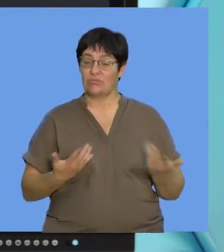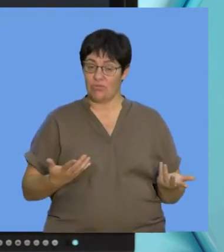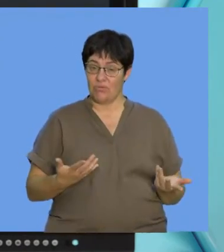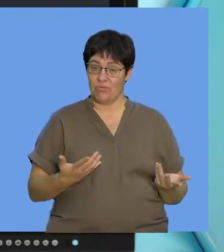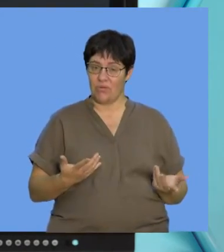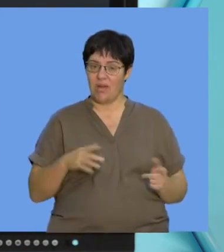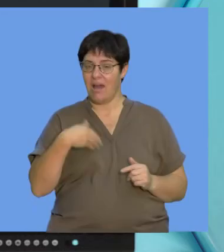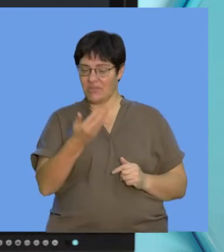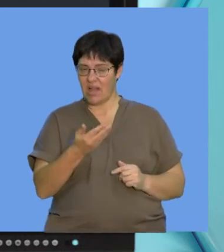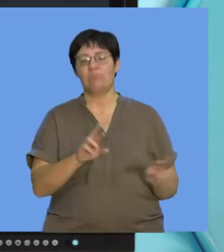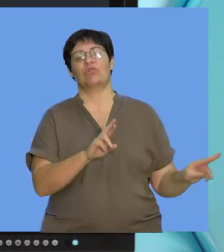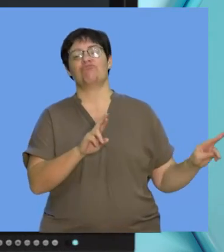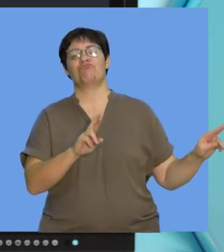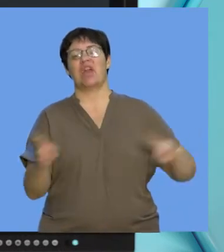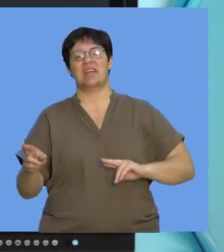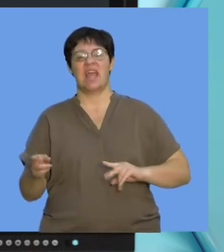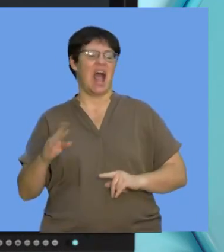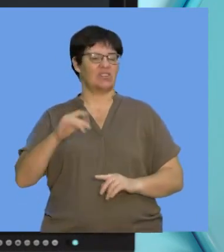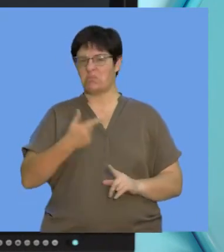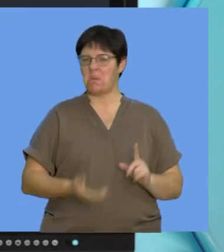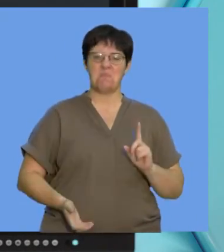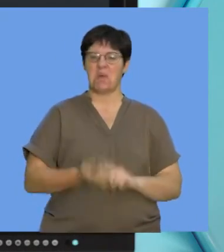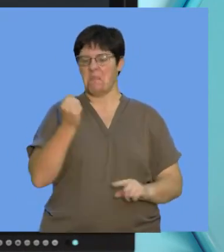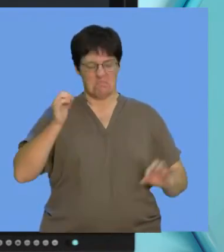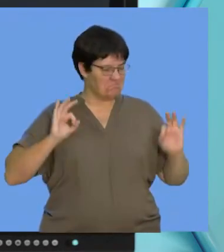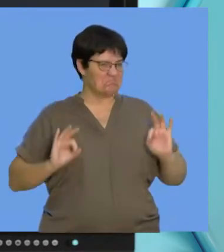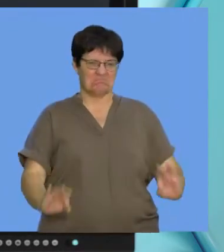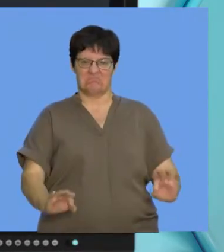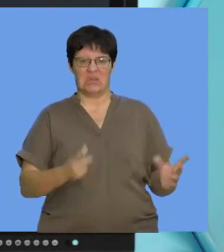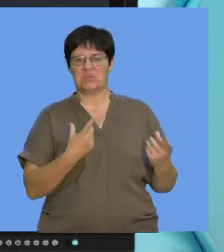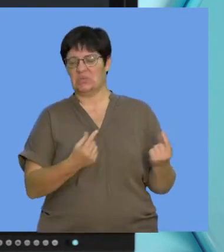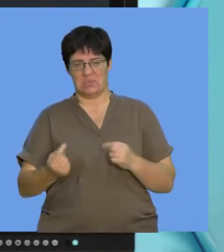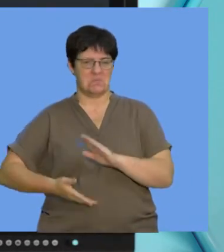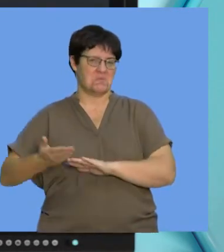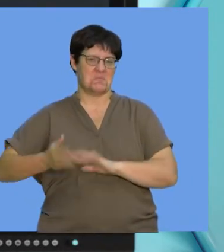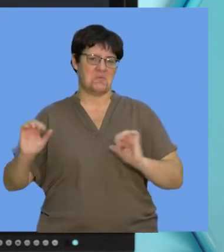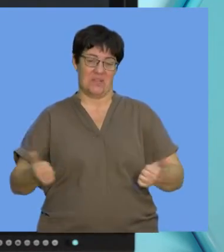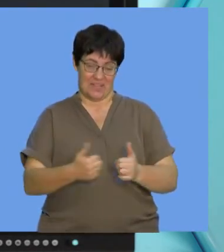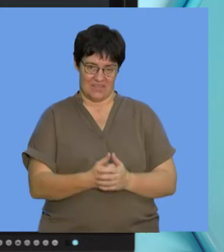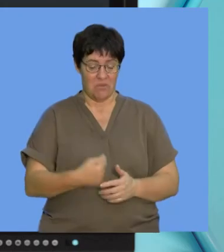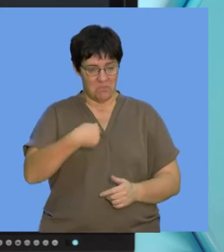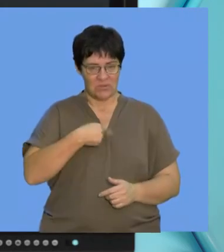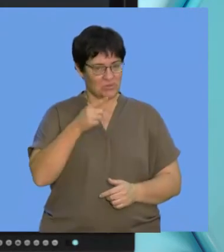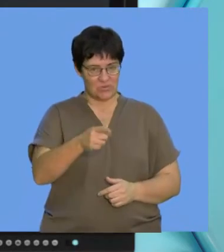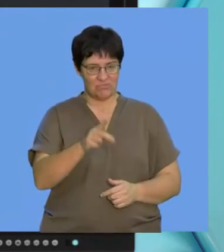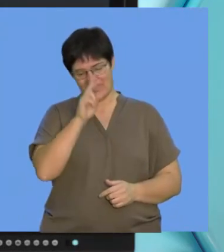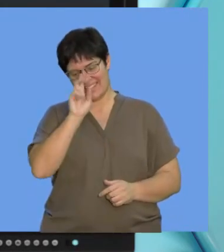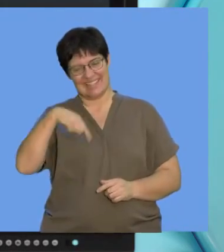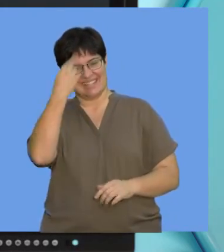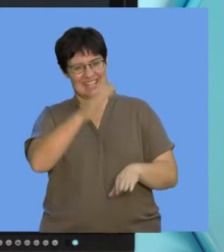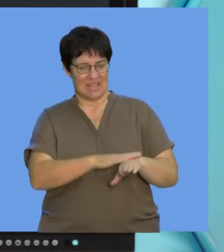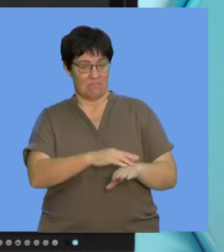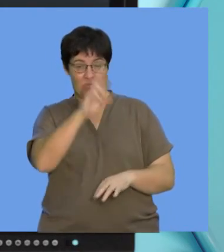this, you are ready to take on algebra with both hands and run with it. From me to you, I shall see you next